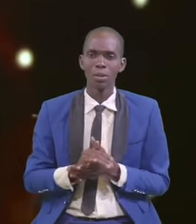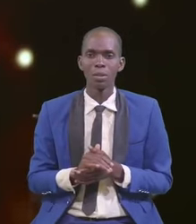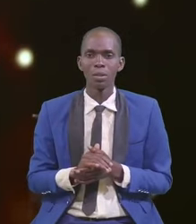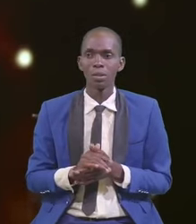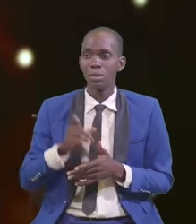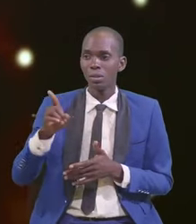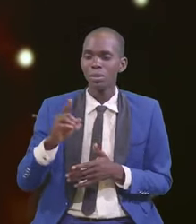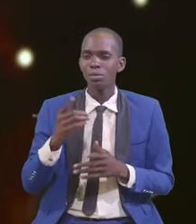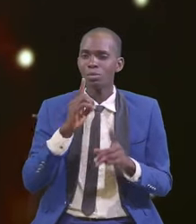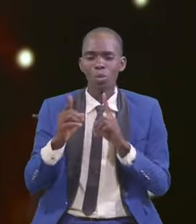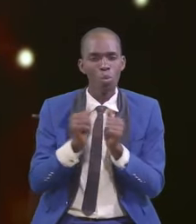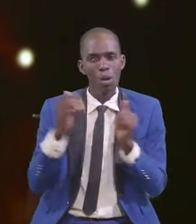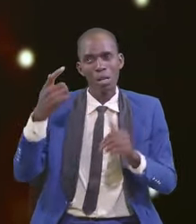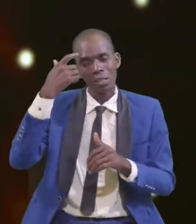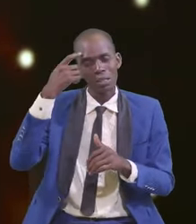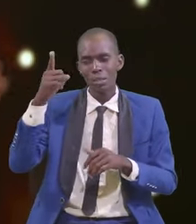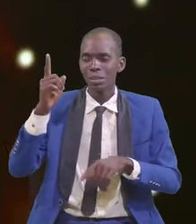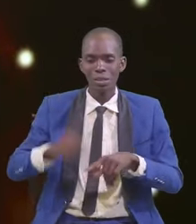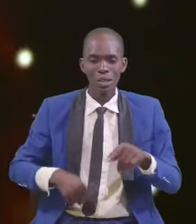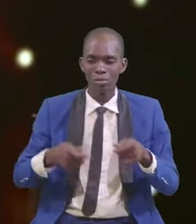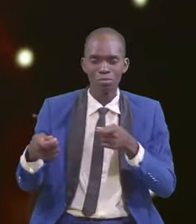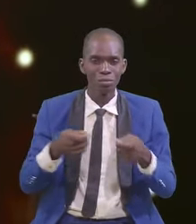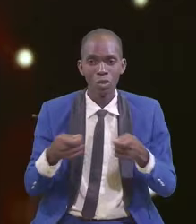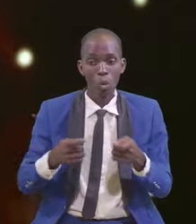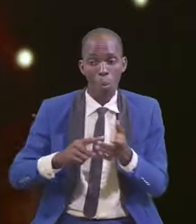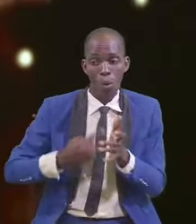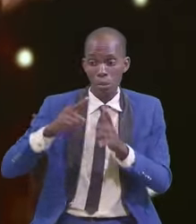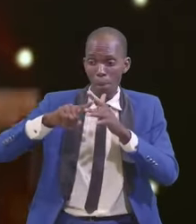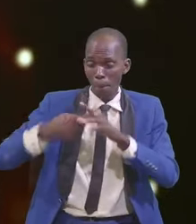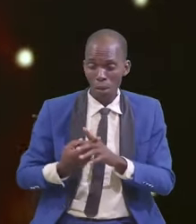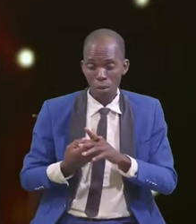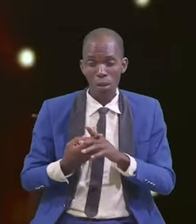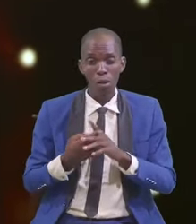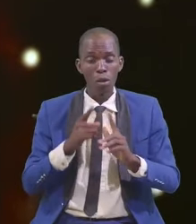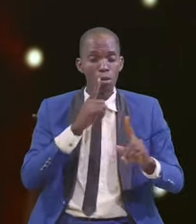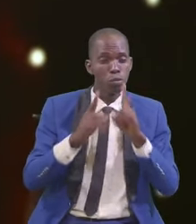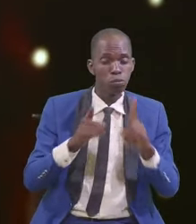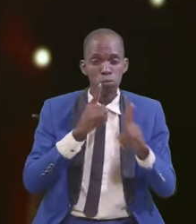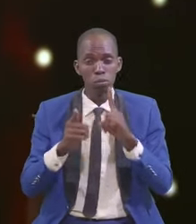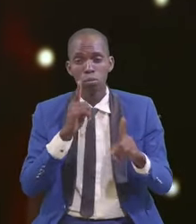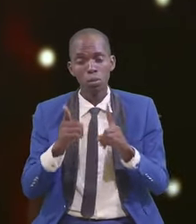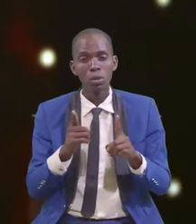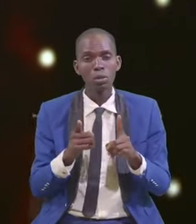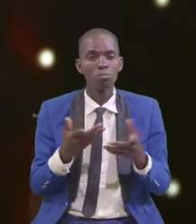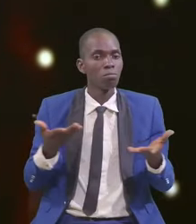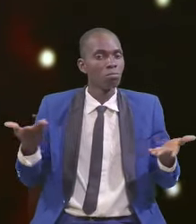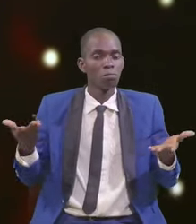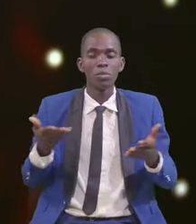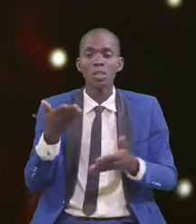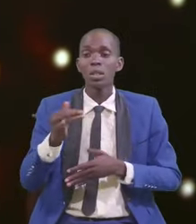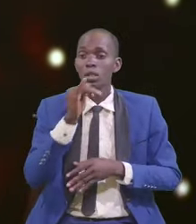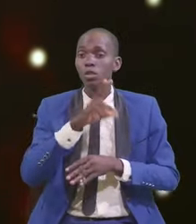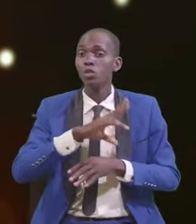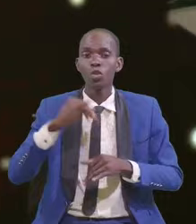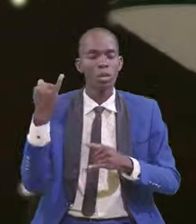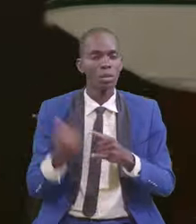senseless he cannot control once he starts forming out all those things there's no end